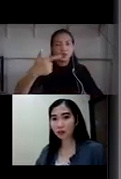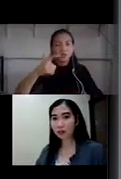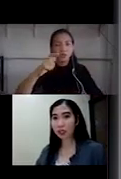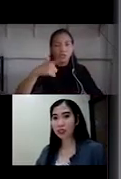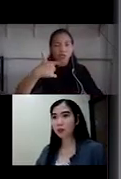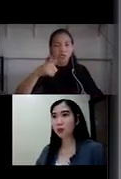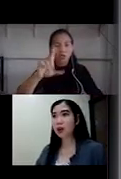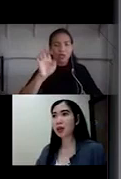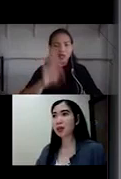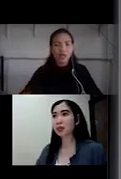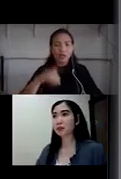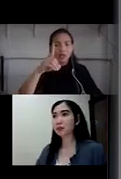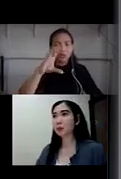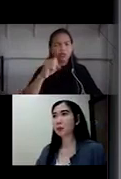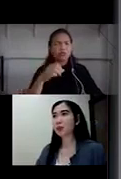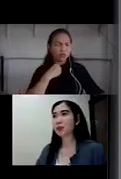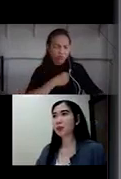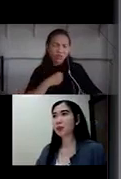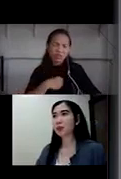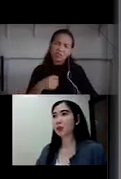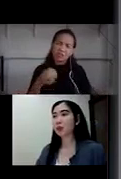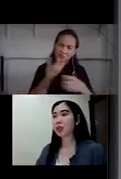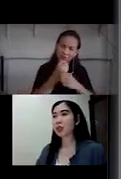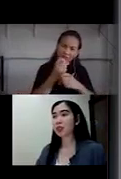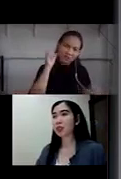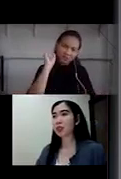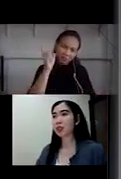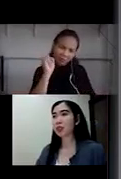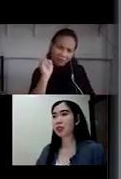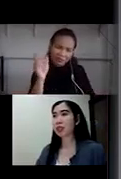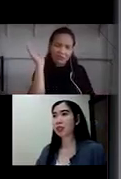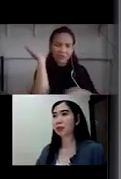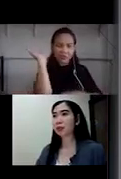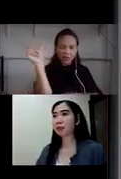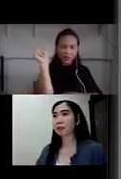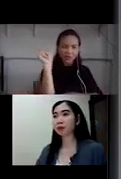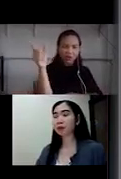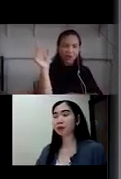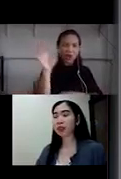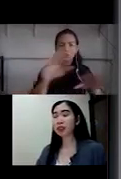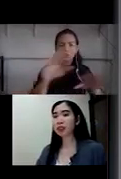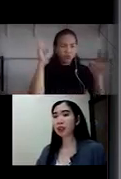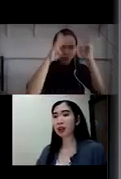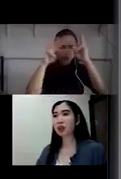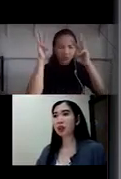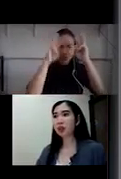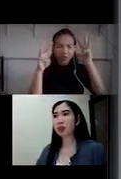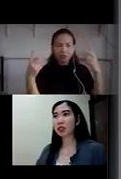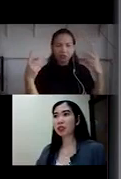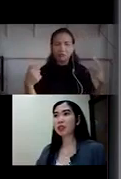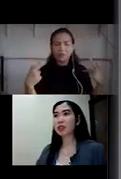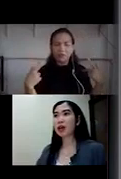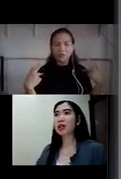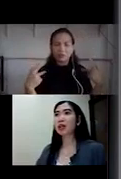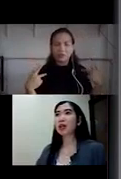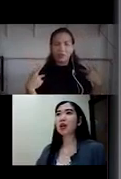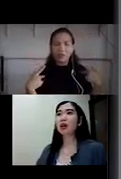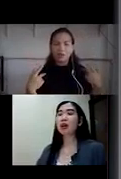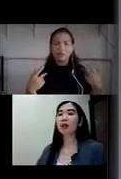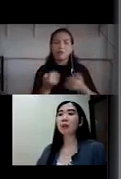bit fast po Don't worry kasi it's in the, these are all in